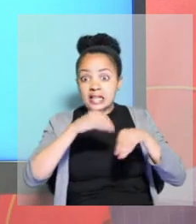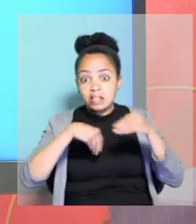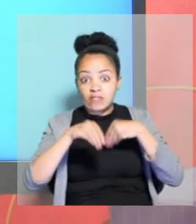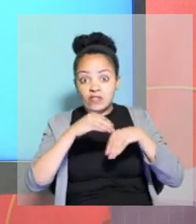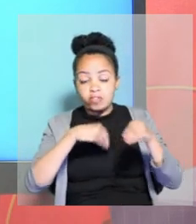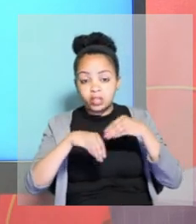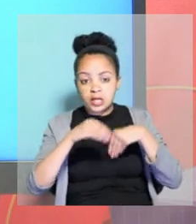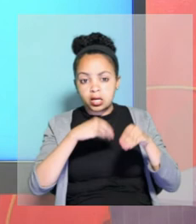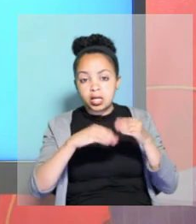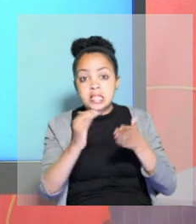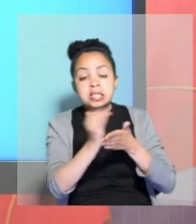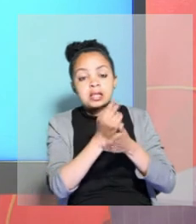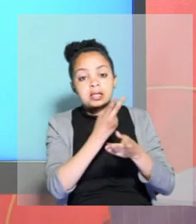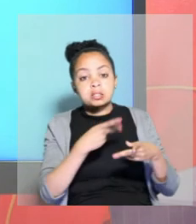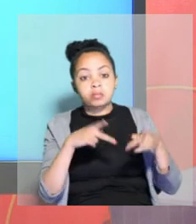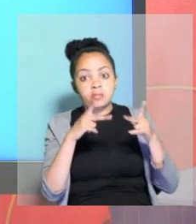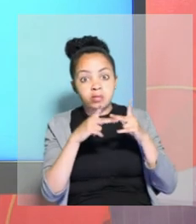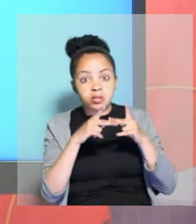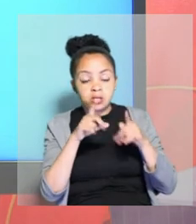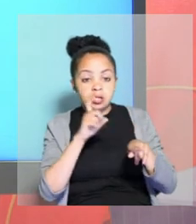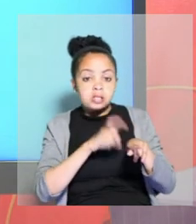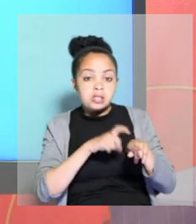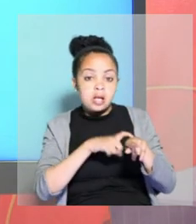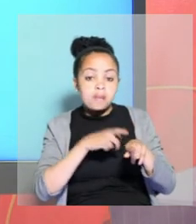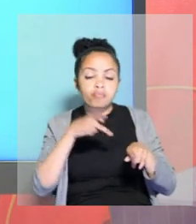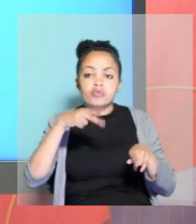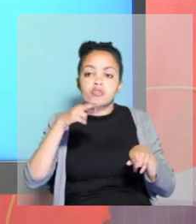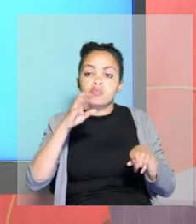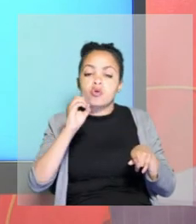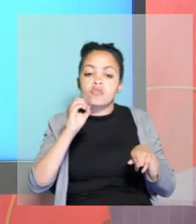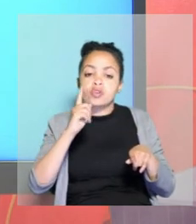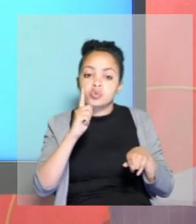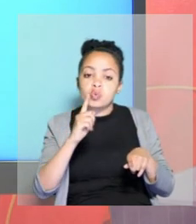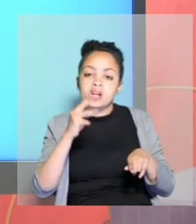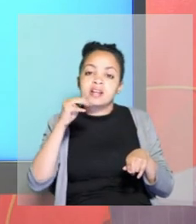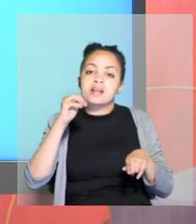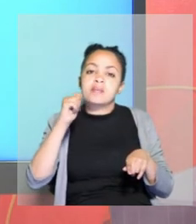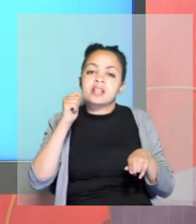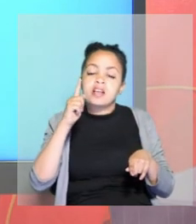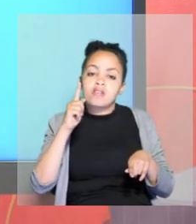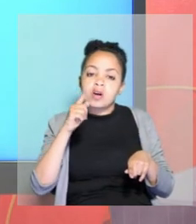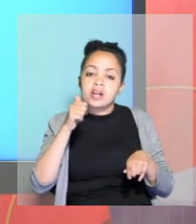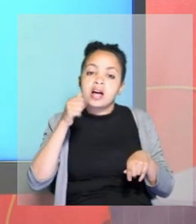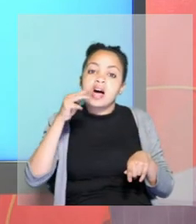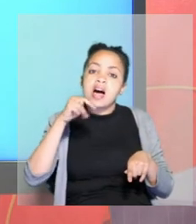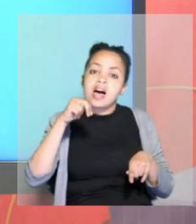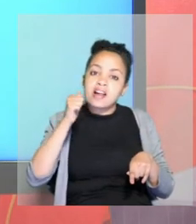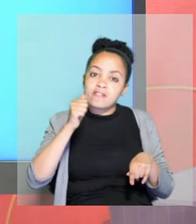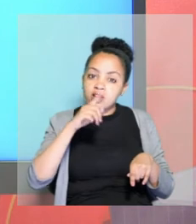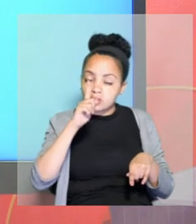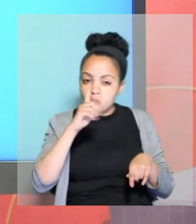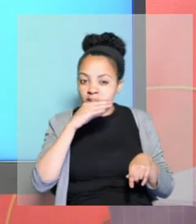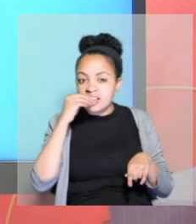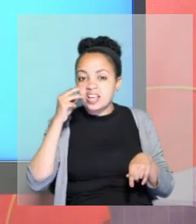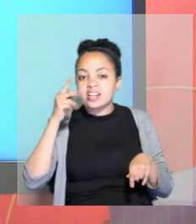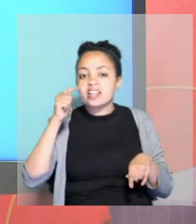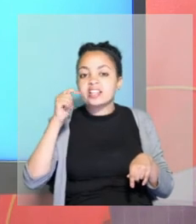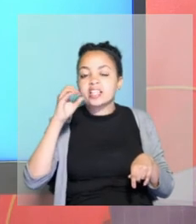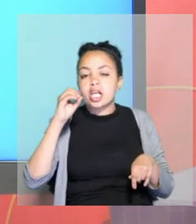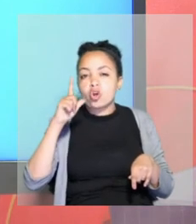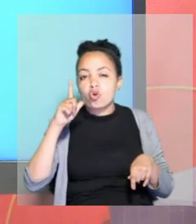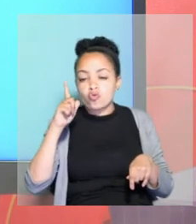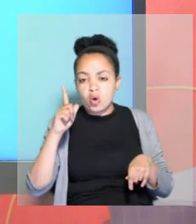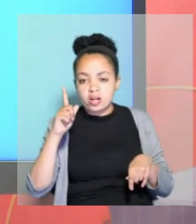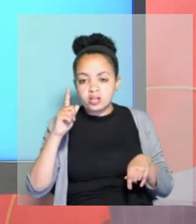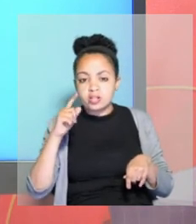are logically takes place during process one metaphase one anaphase one and the telophase one